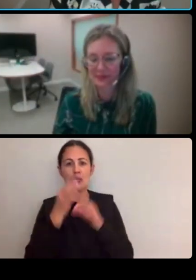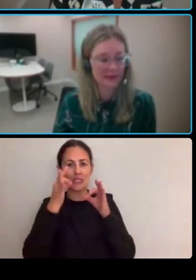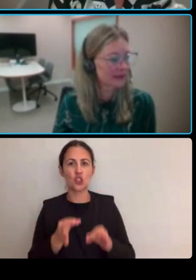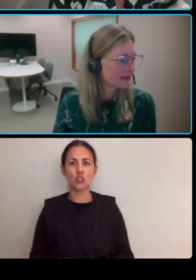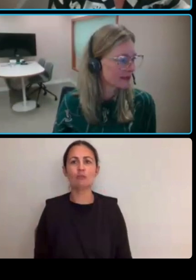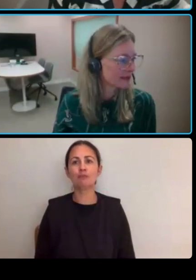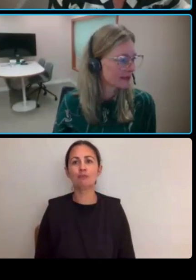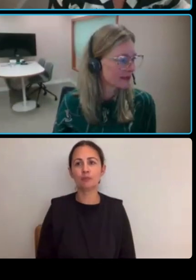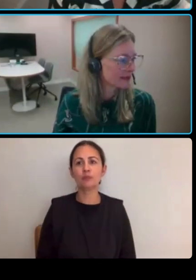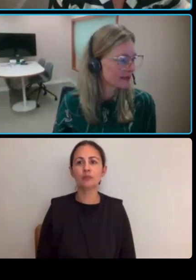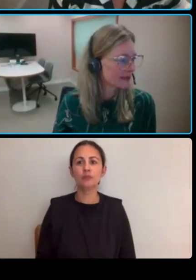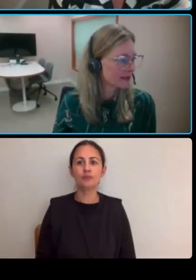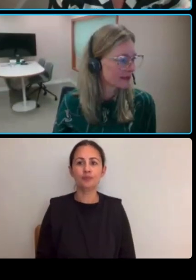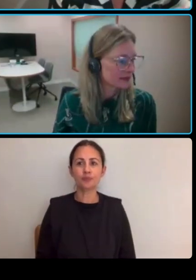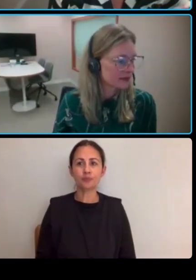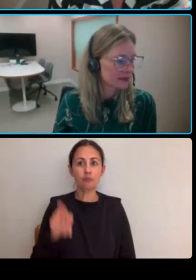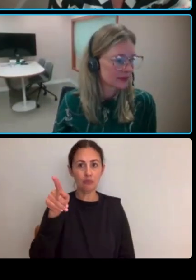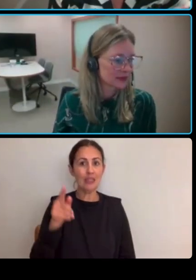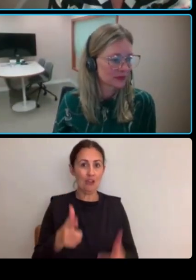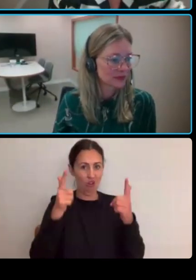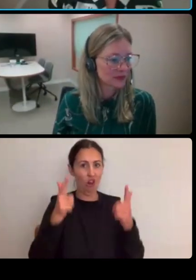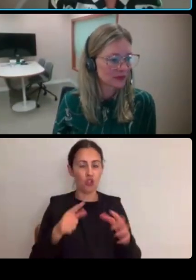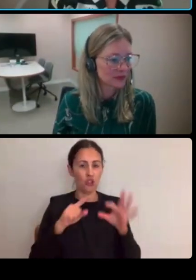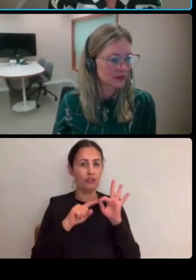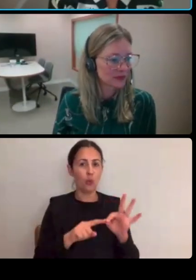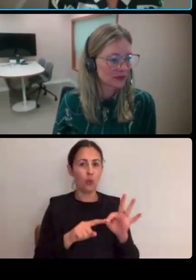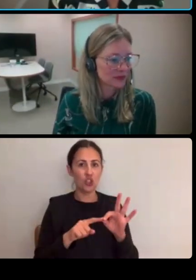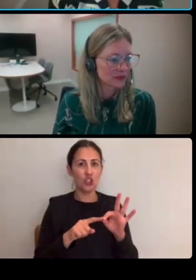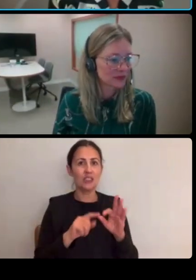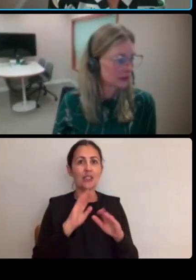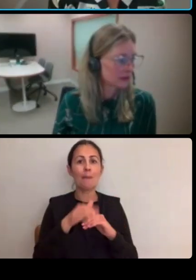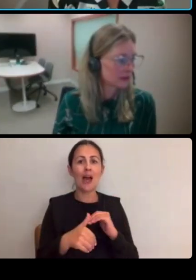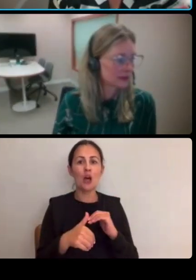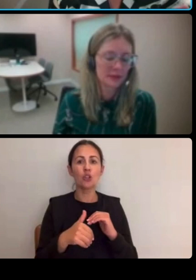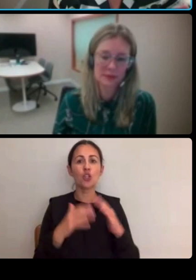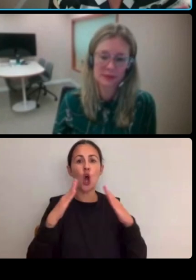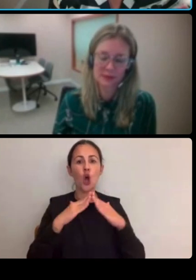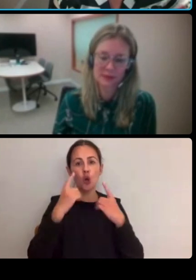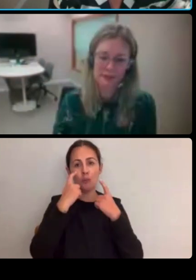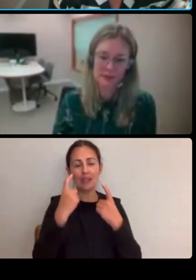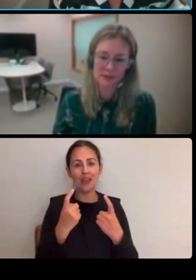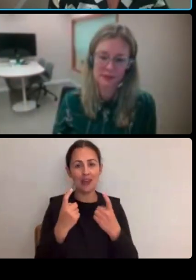just understand we've had a lot of questions about the home care